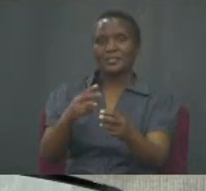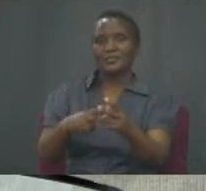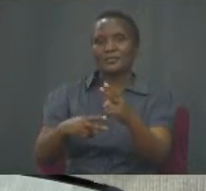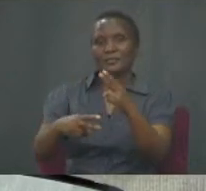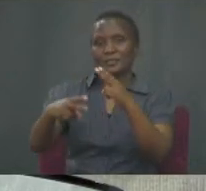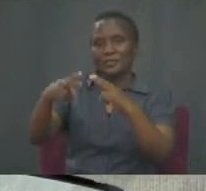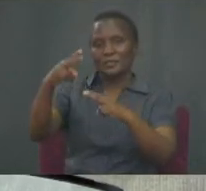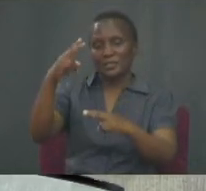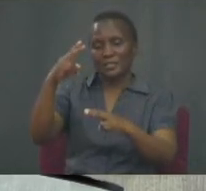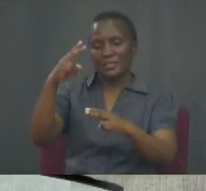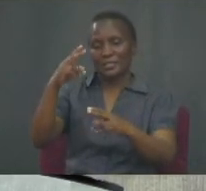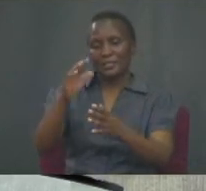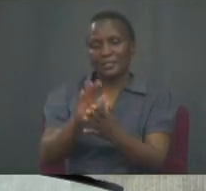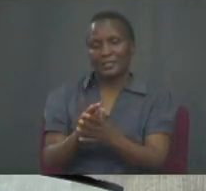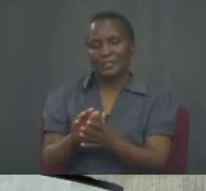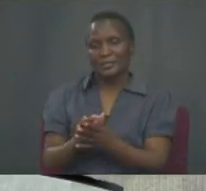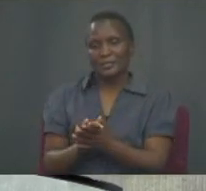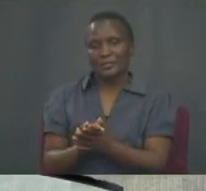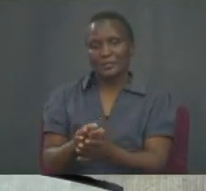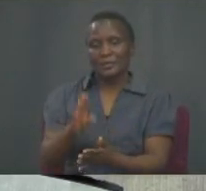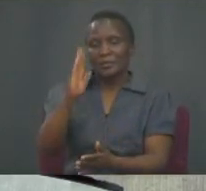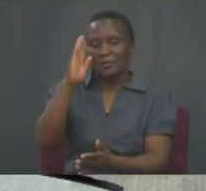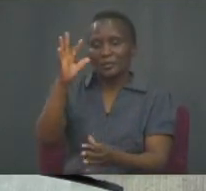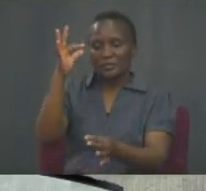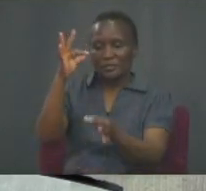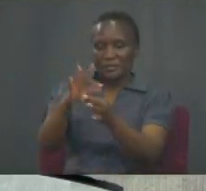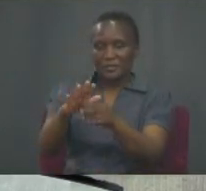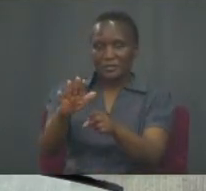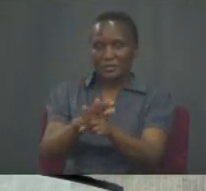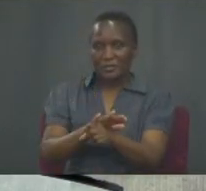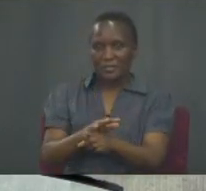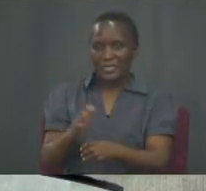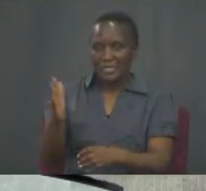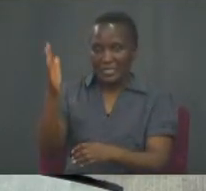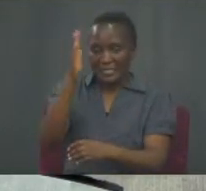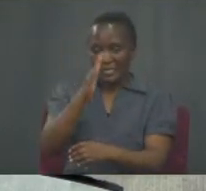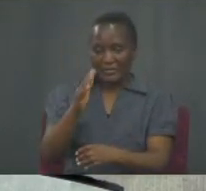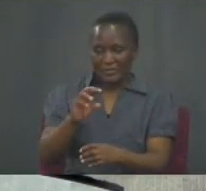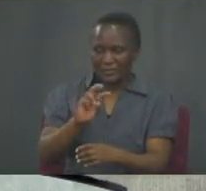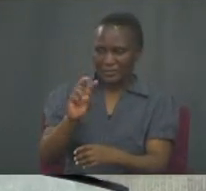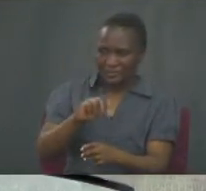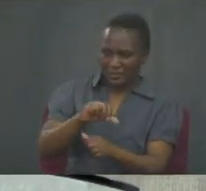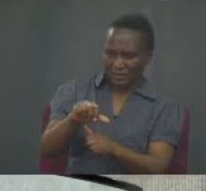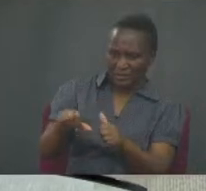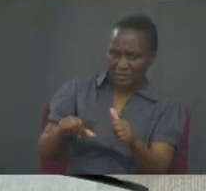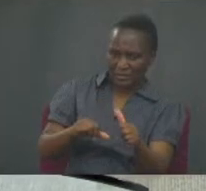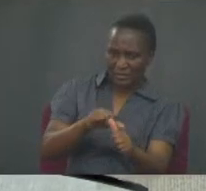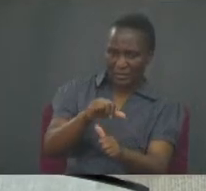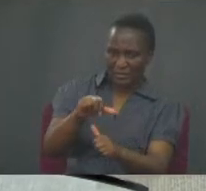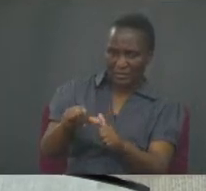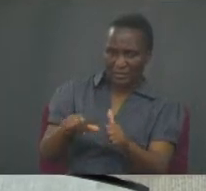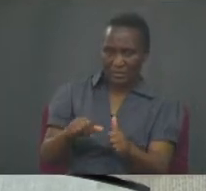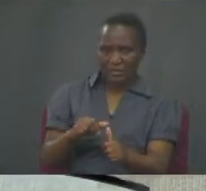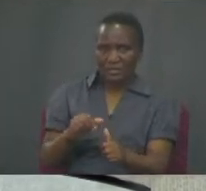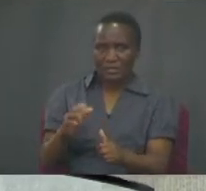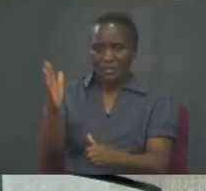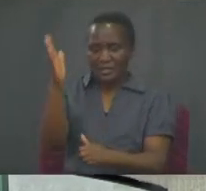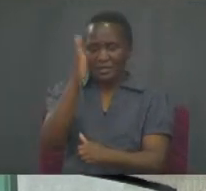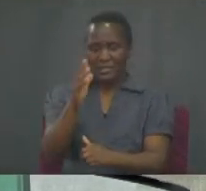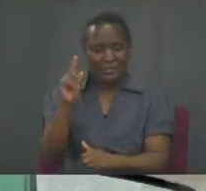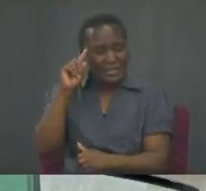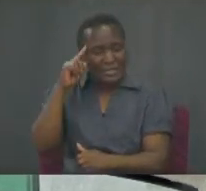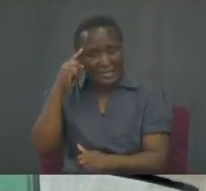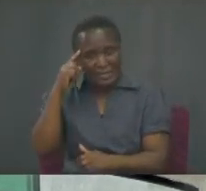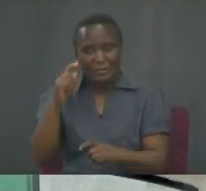Step out in faith. Don't look around. Don't consider the chariots. Don't consider the horses. Don't mind the